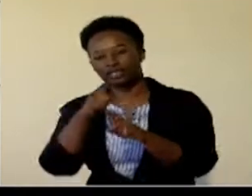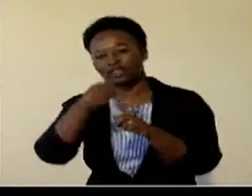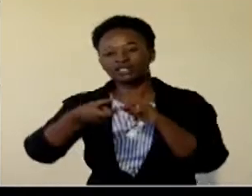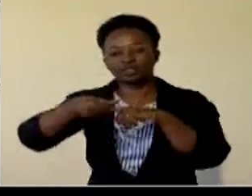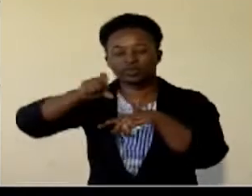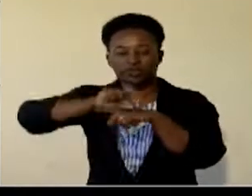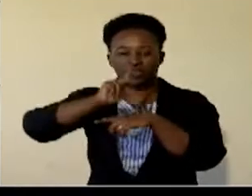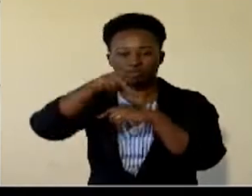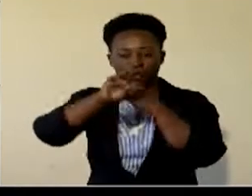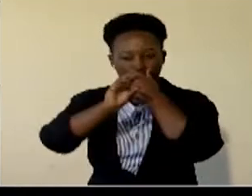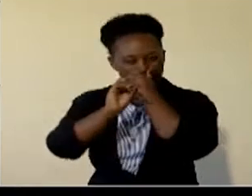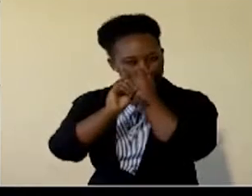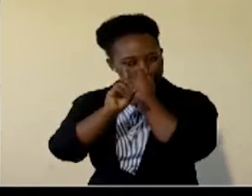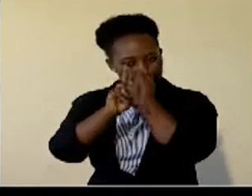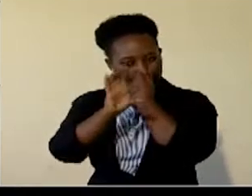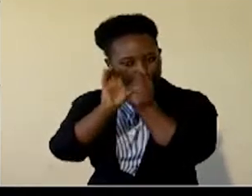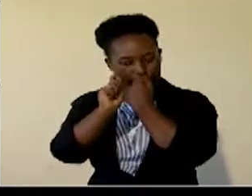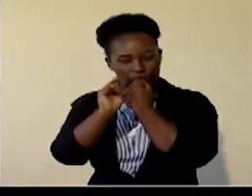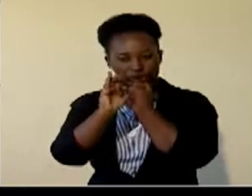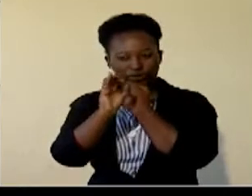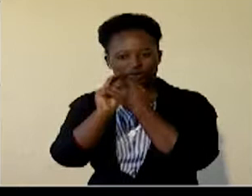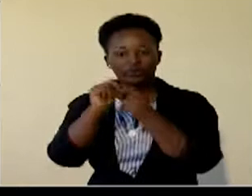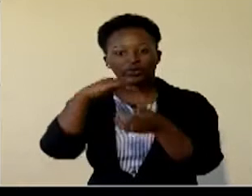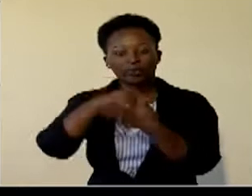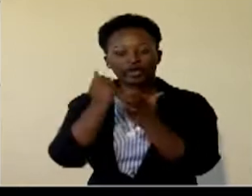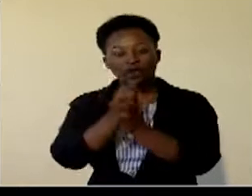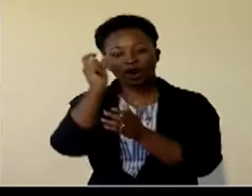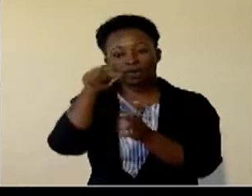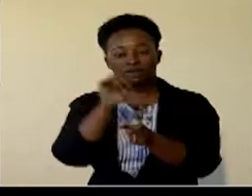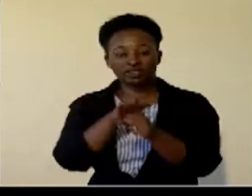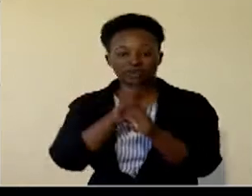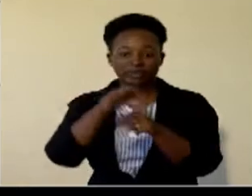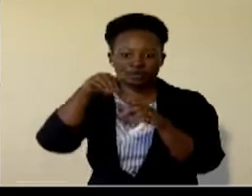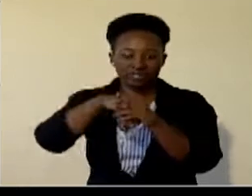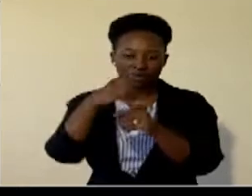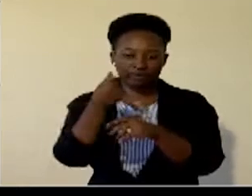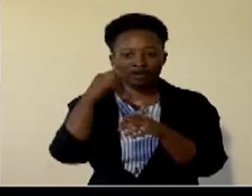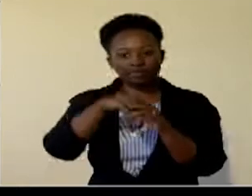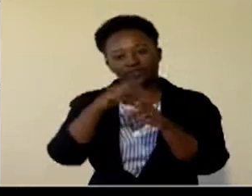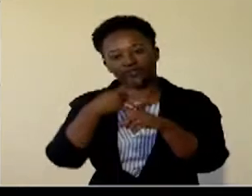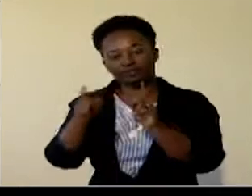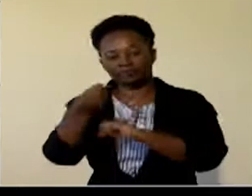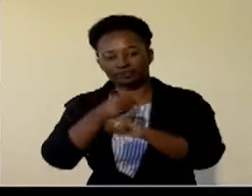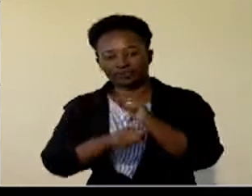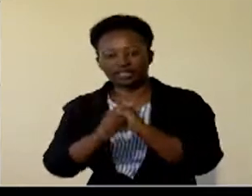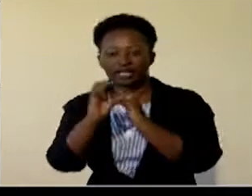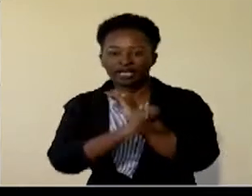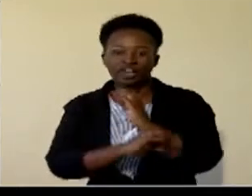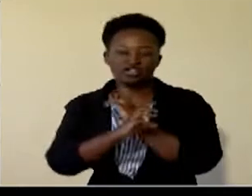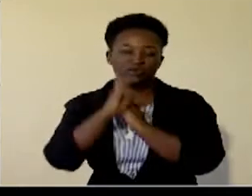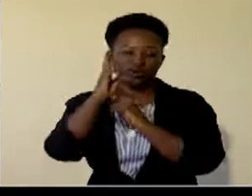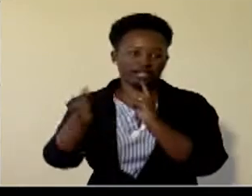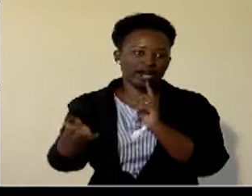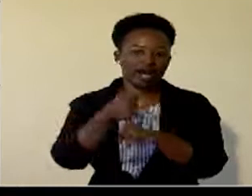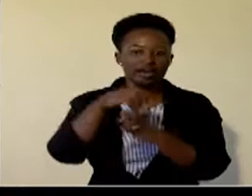production because more people are investing in different activities. And the country will export more goods and it will earn more